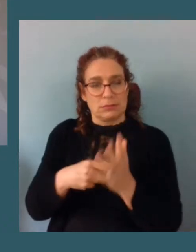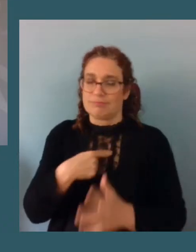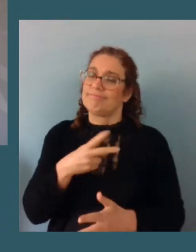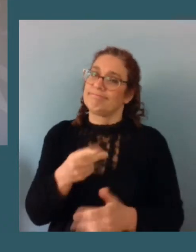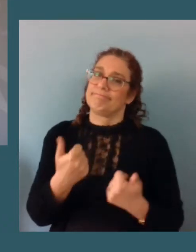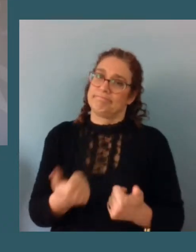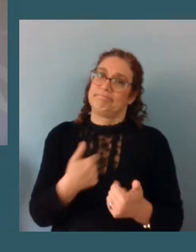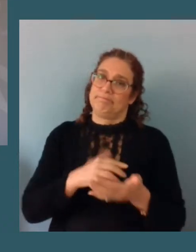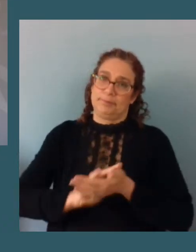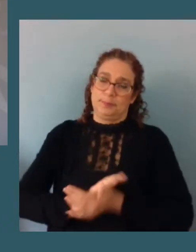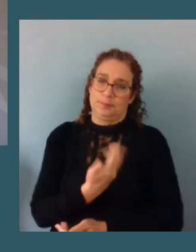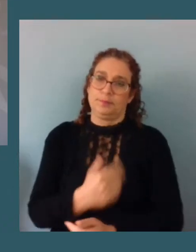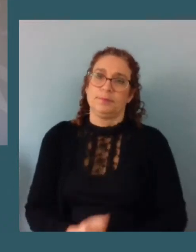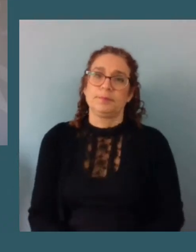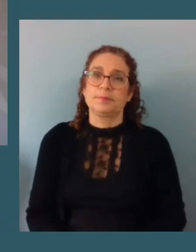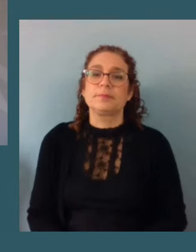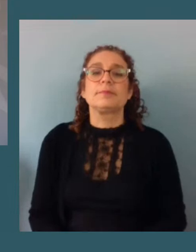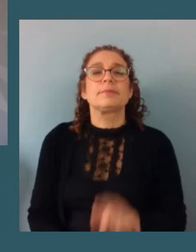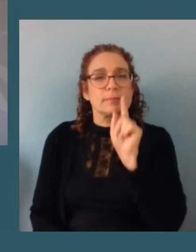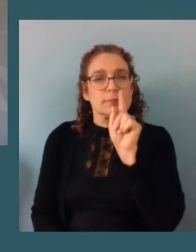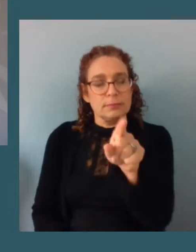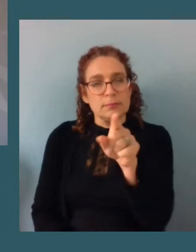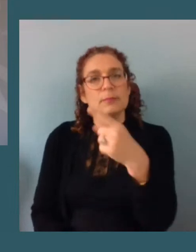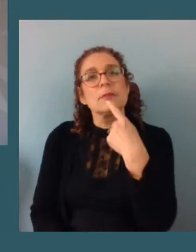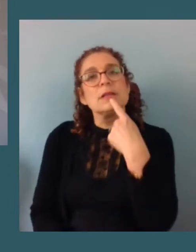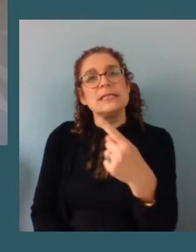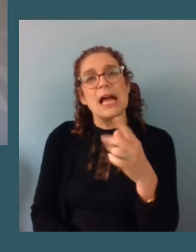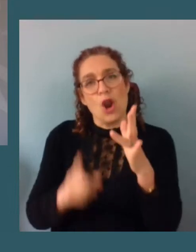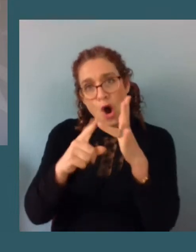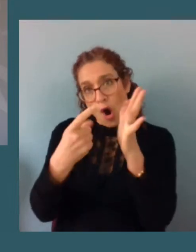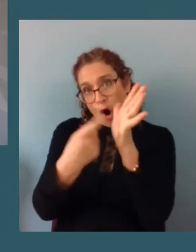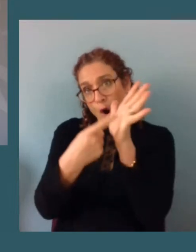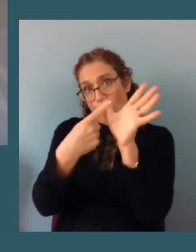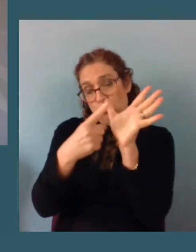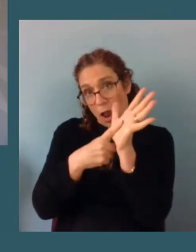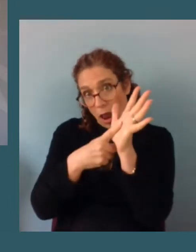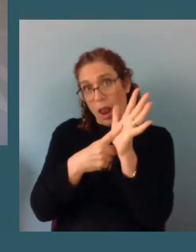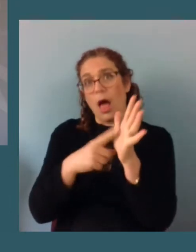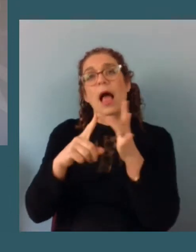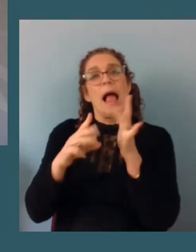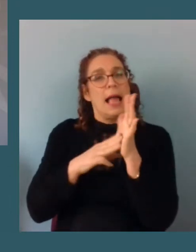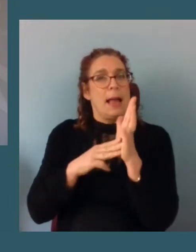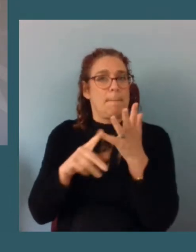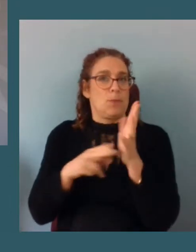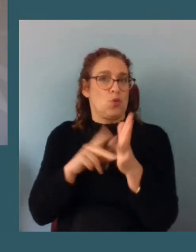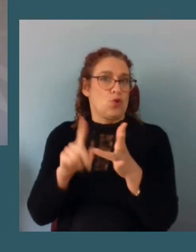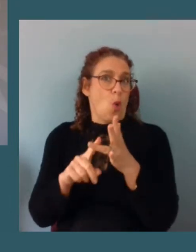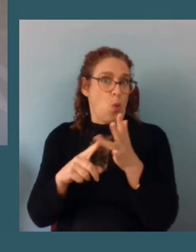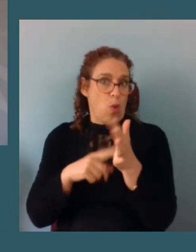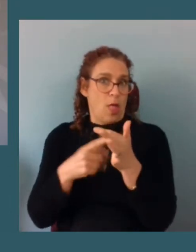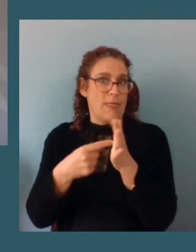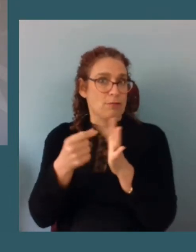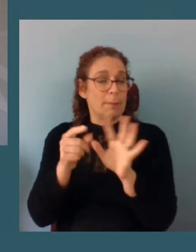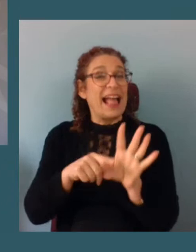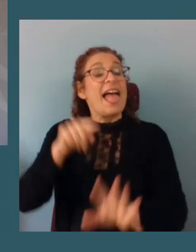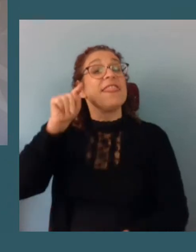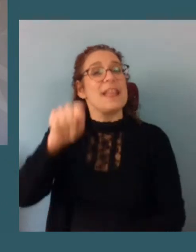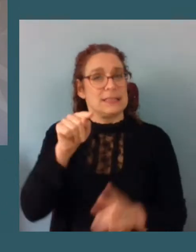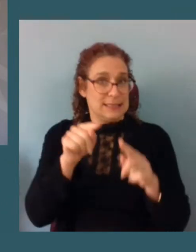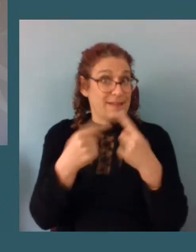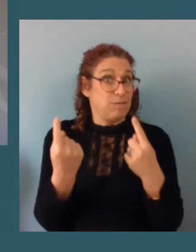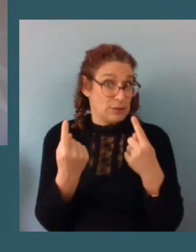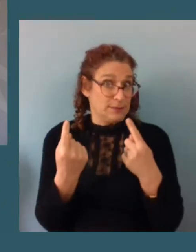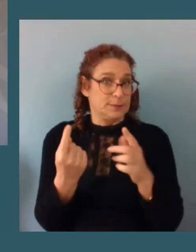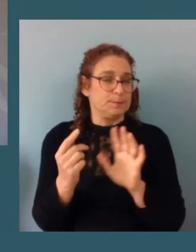specific word you've used in the question is oral immunotherapy, and that is a different issue. So the